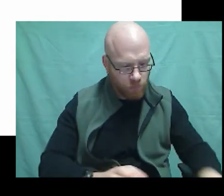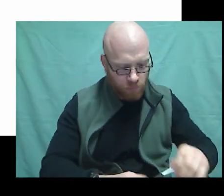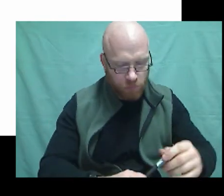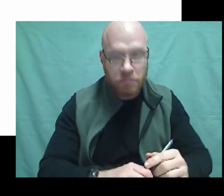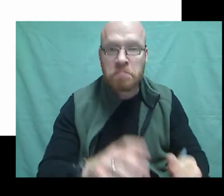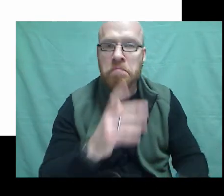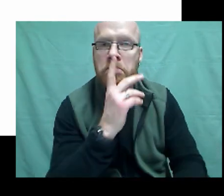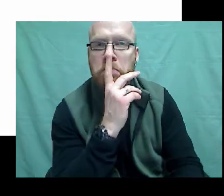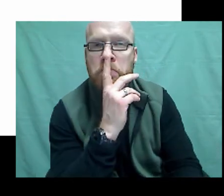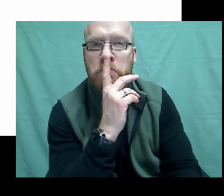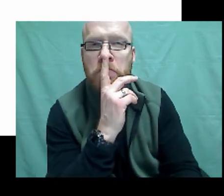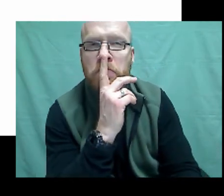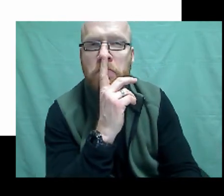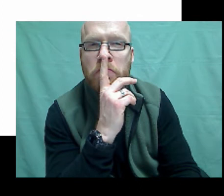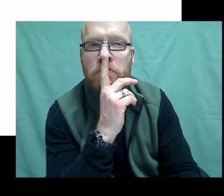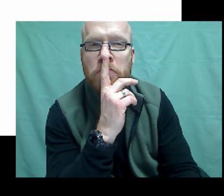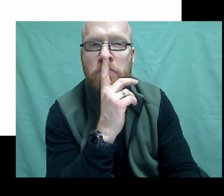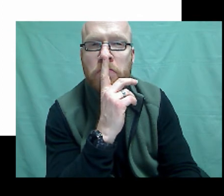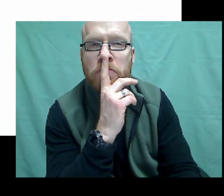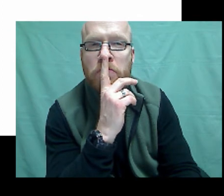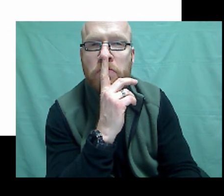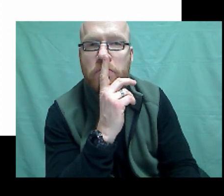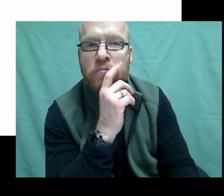focus on the first two terms.